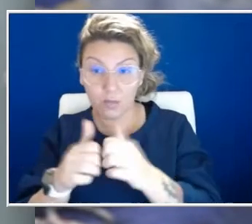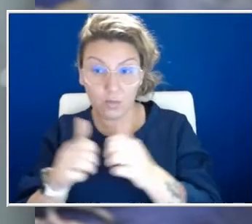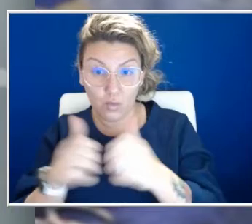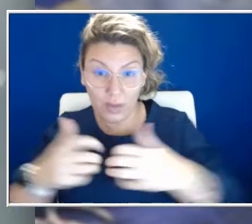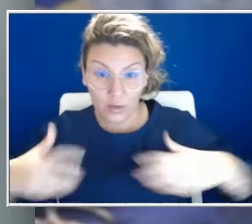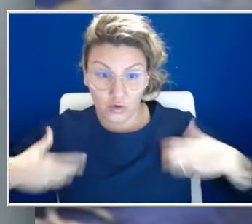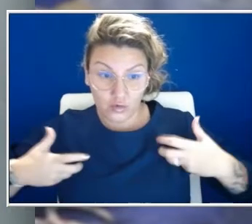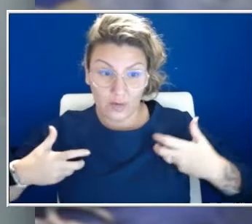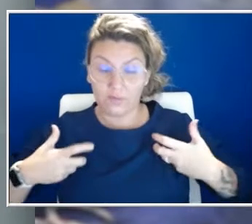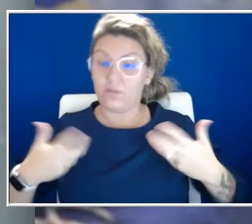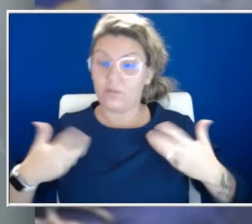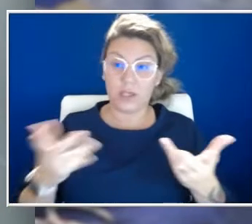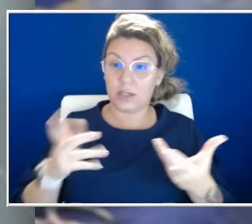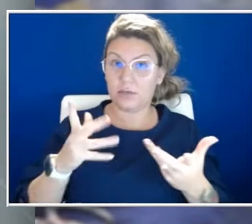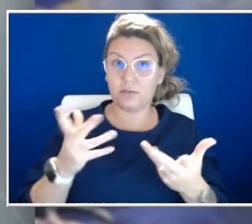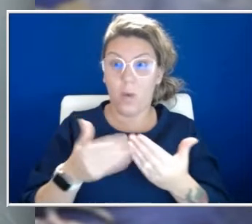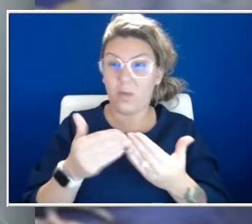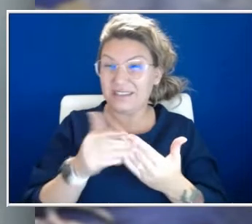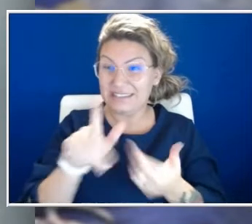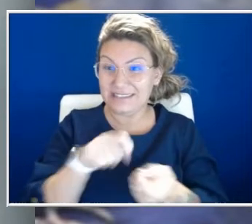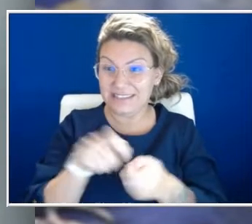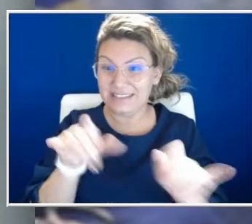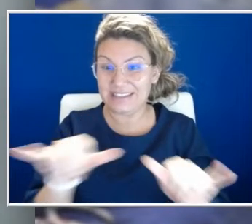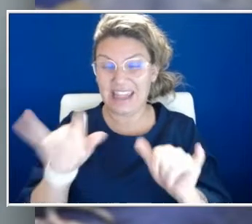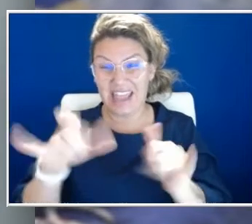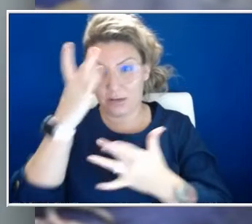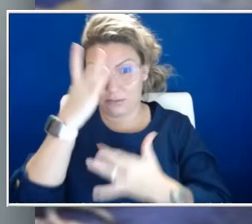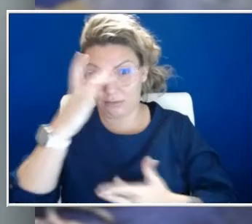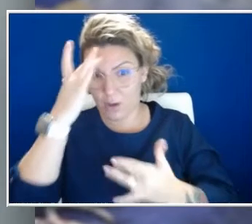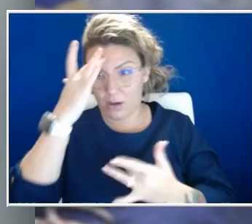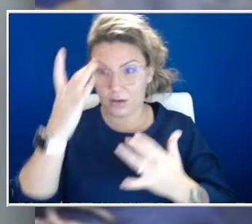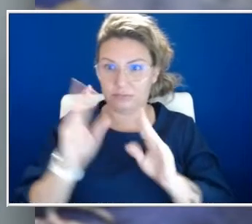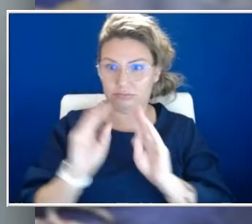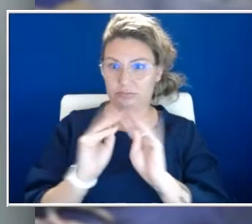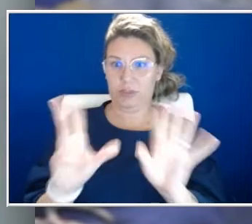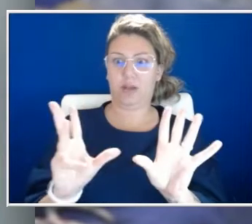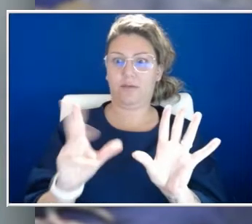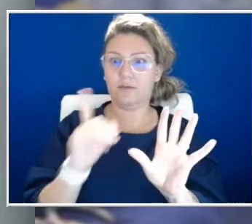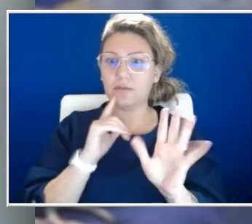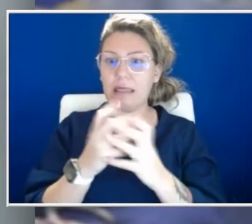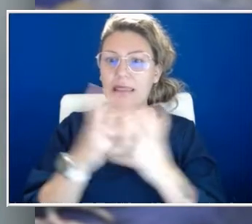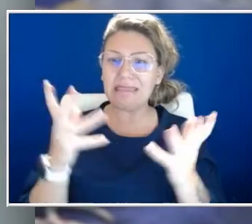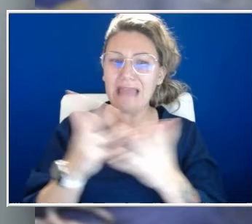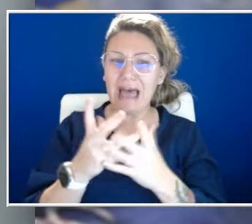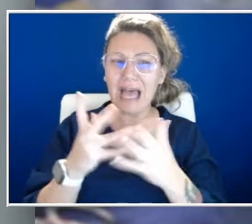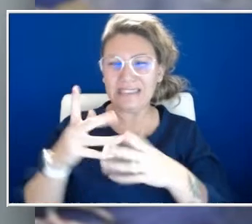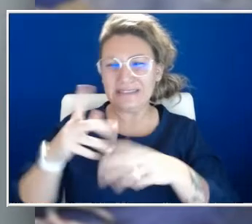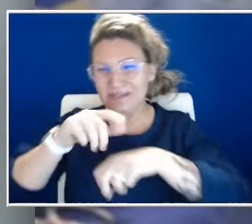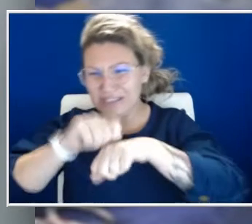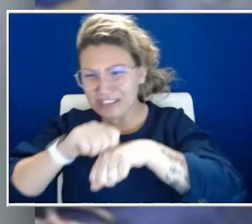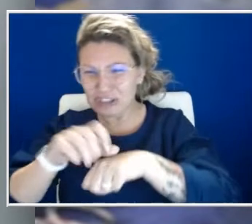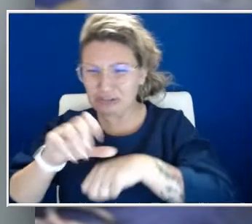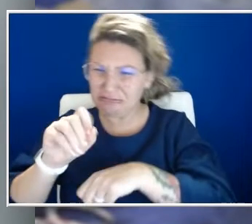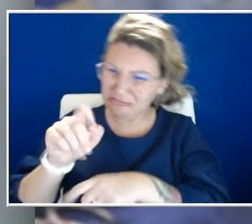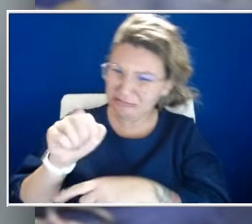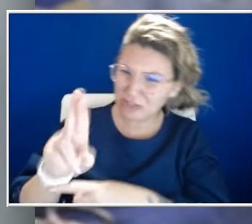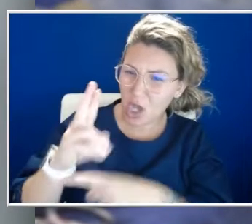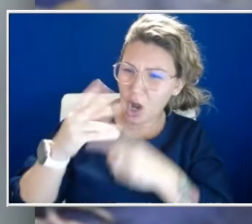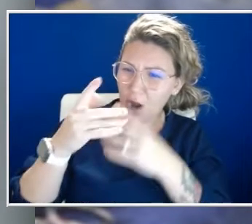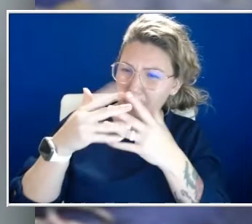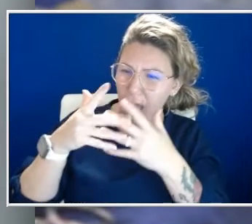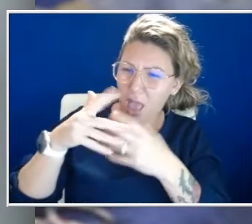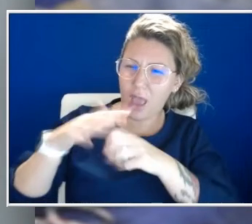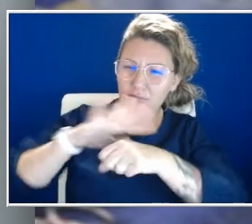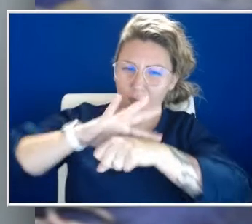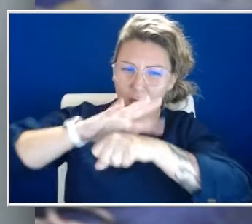exactly. This one was diseased and obviously, as I mentioned, had a lot of scar tissue and blood around it. And that ended up